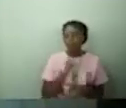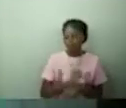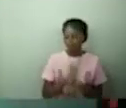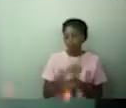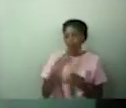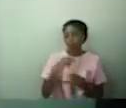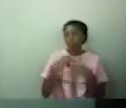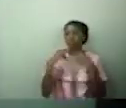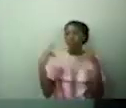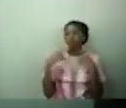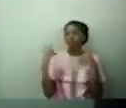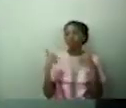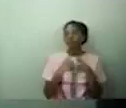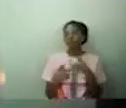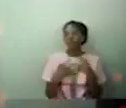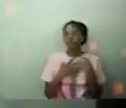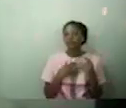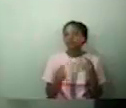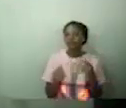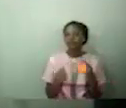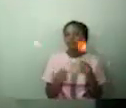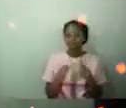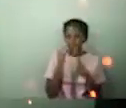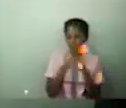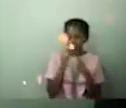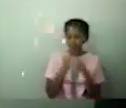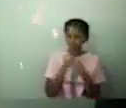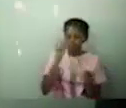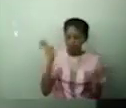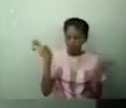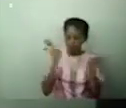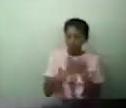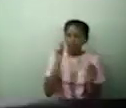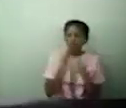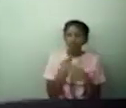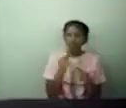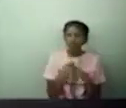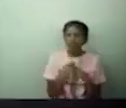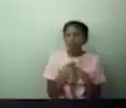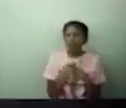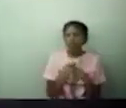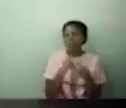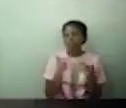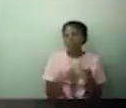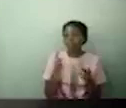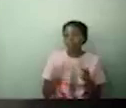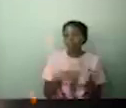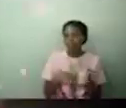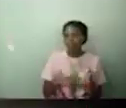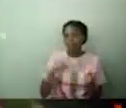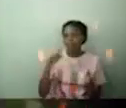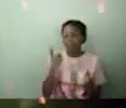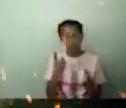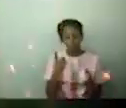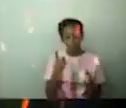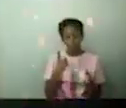they are working on the sound. But I wanted it just to make a point. Listen, the scripture I read, the first one, Apostle Paul is